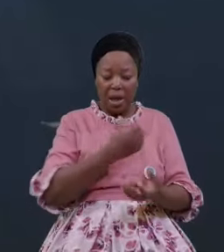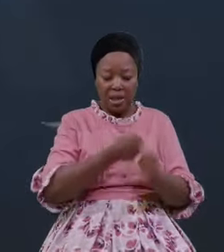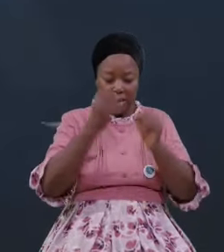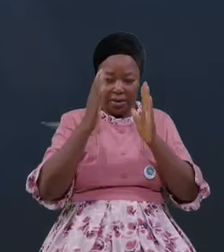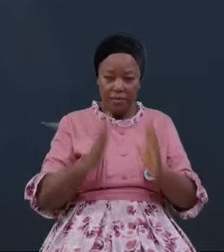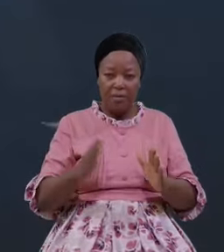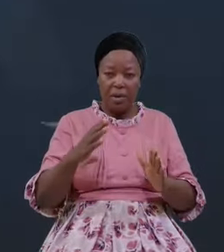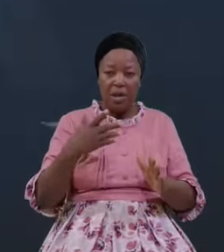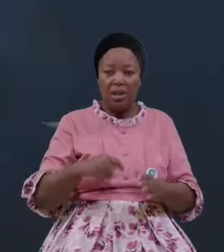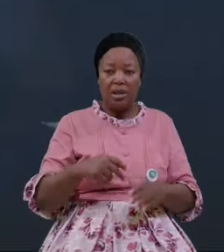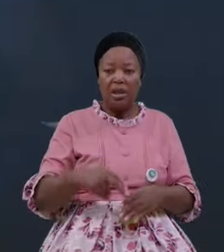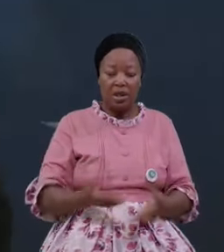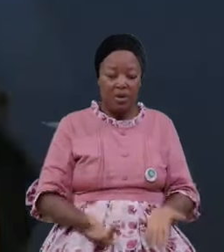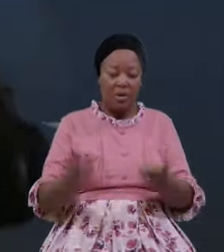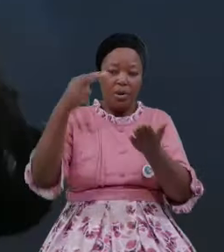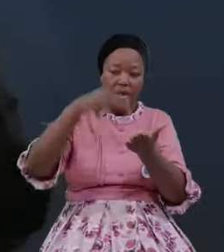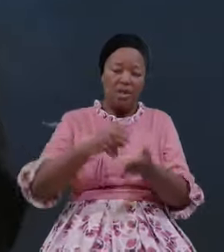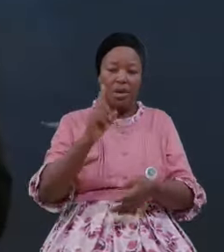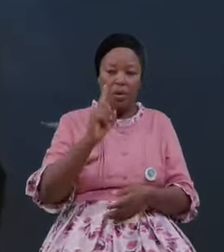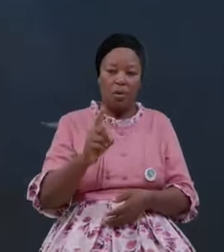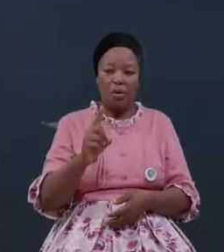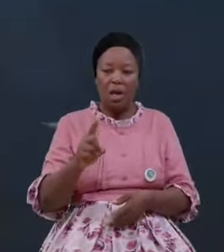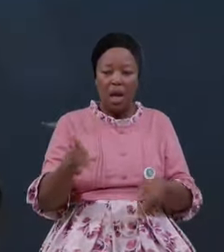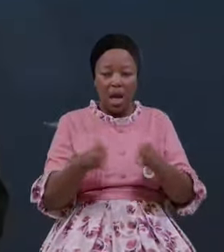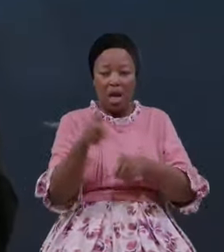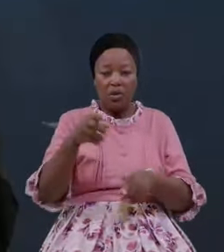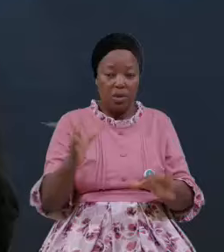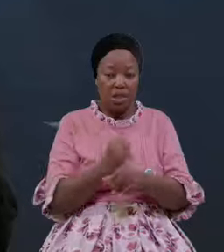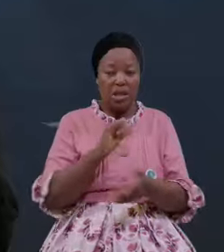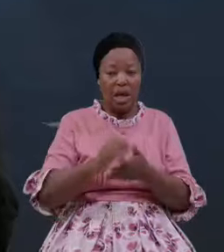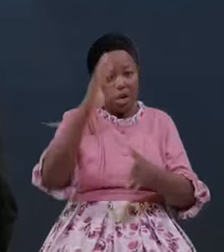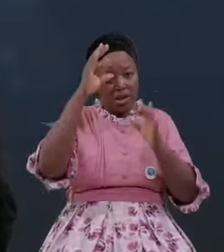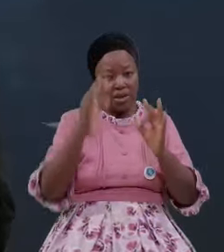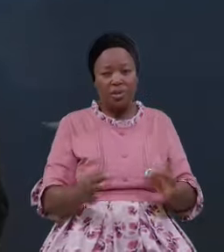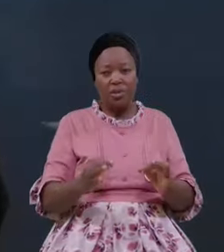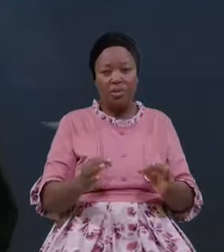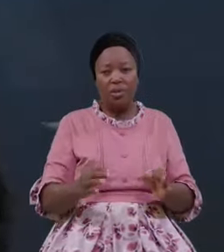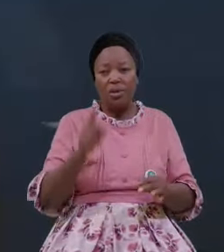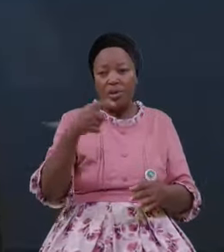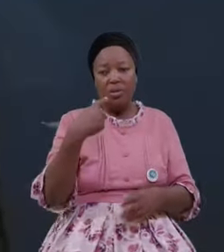risen one. As you are taking that decision, you say,